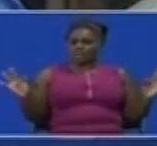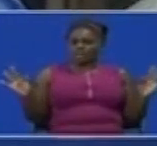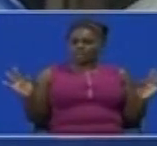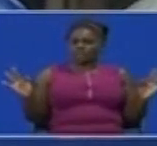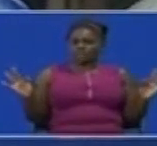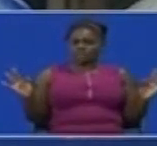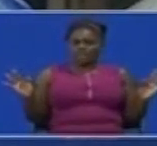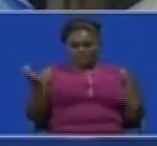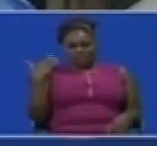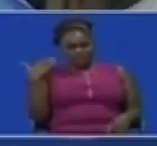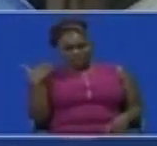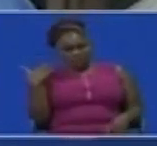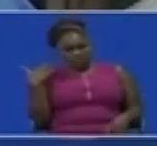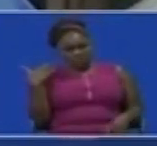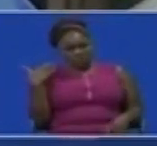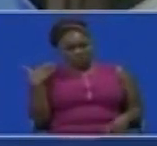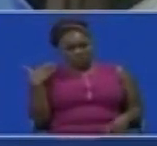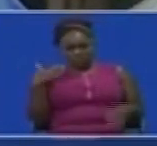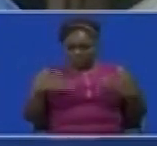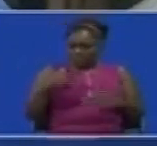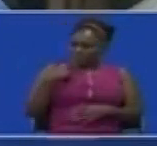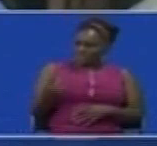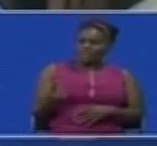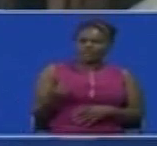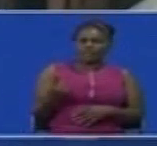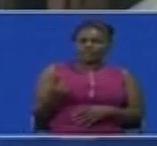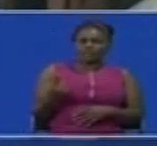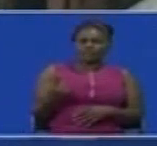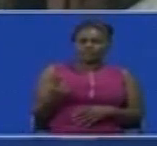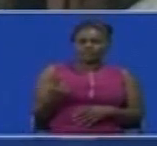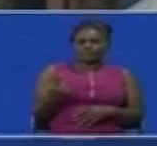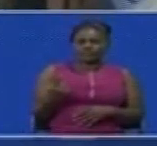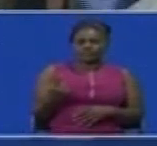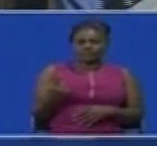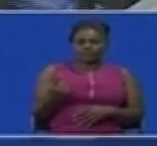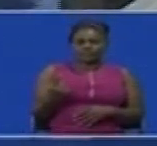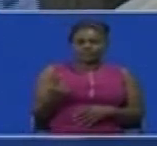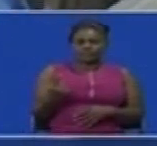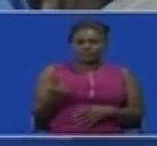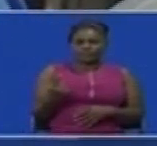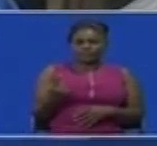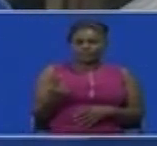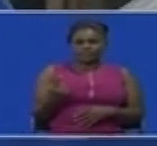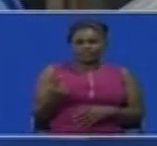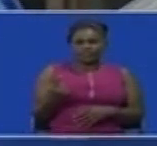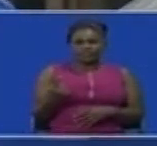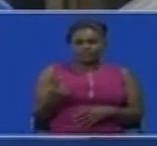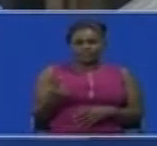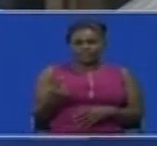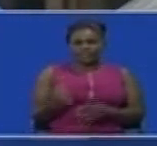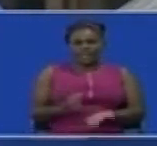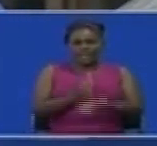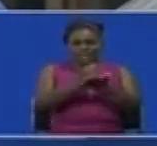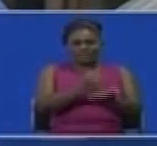you know, initially the residents were told that this was like it was charity by some of